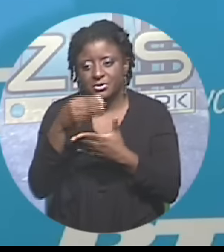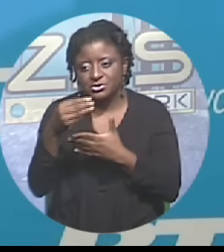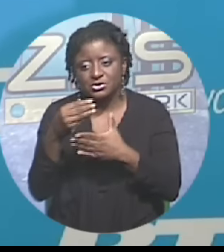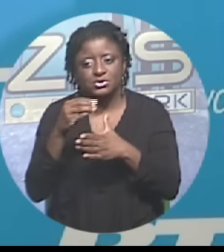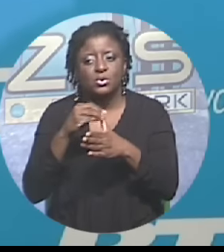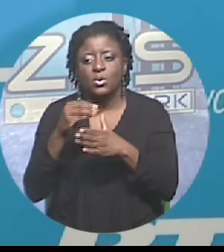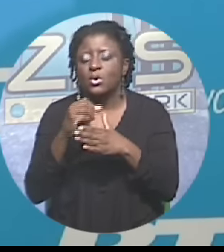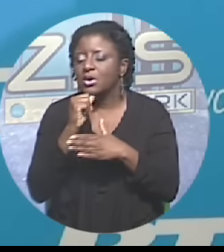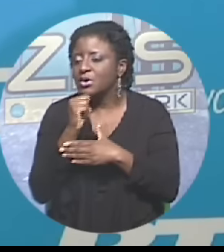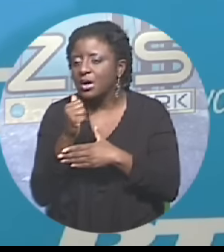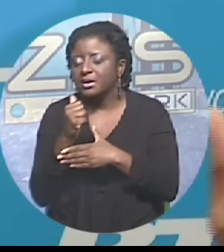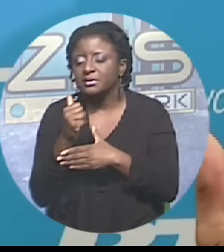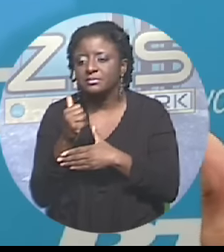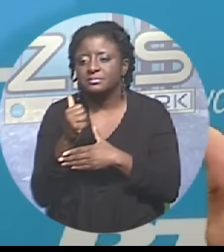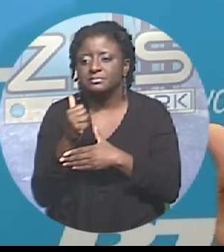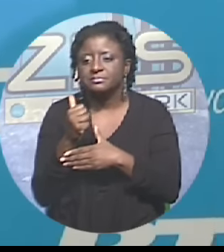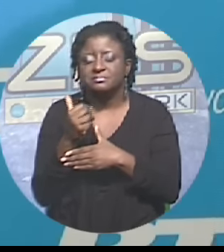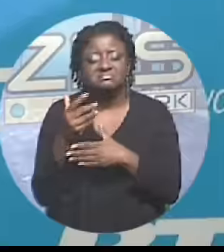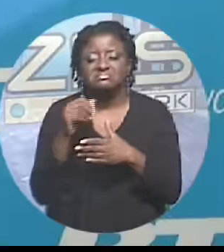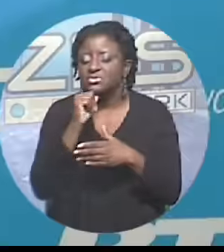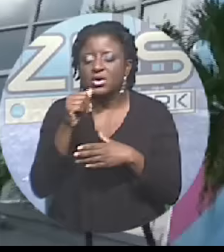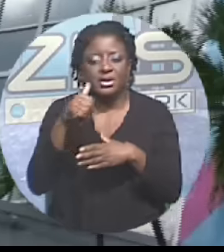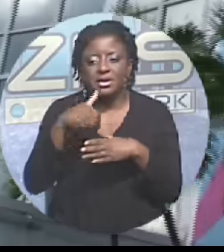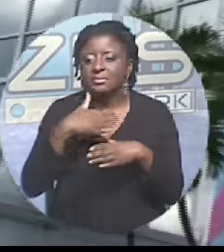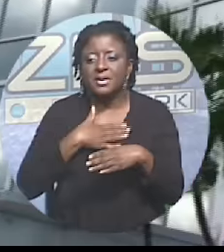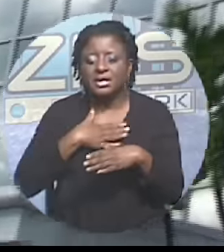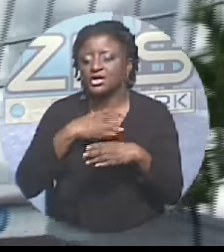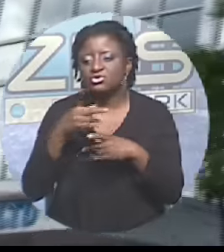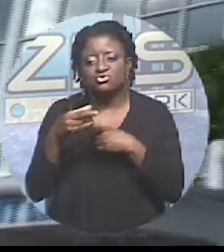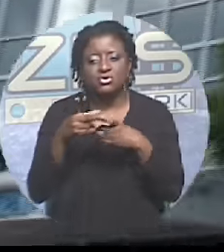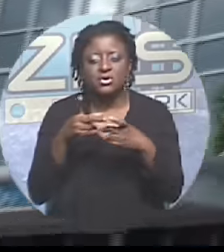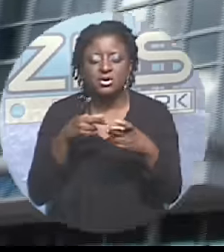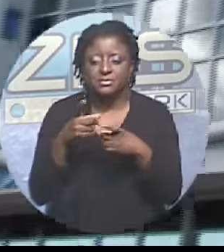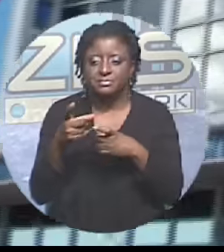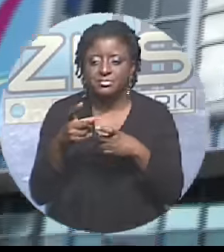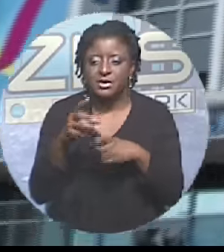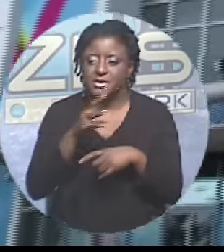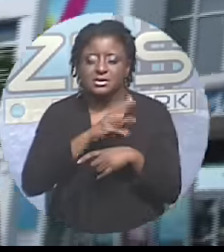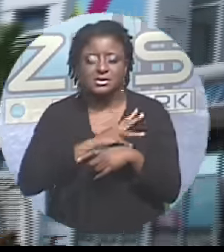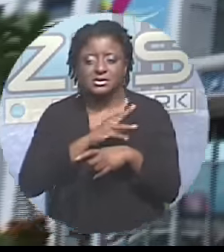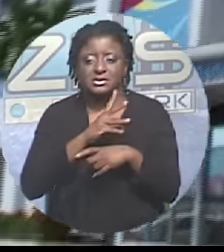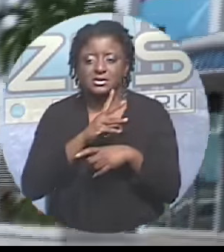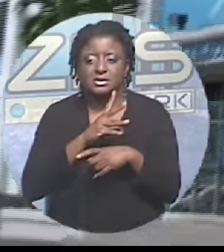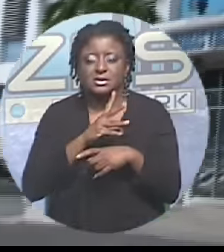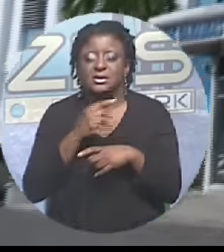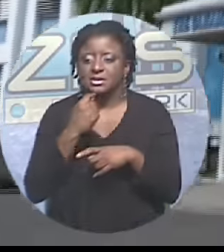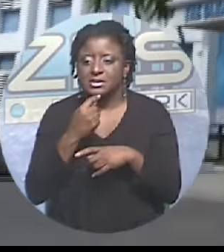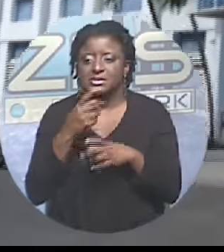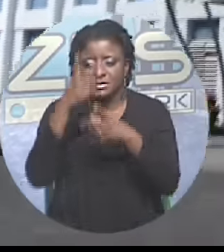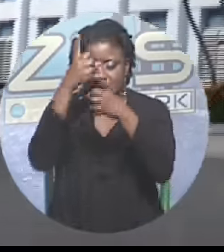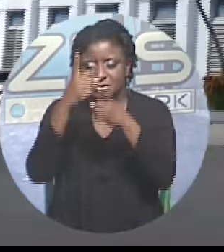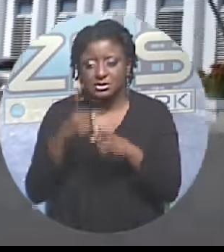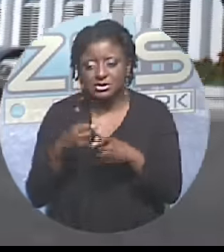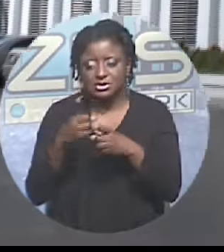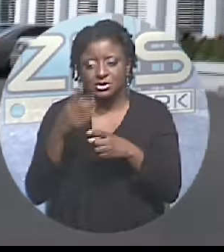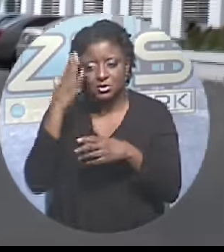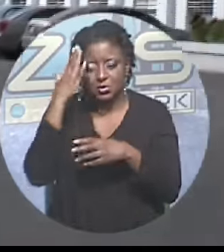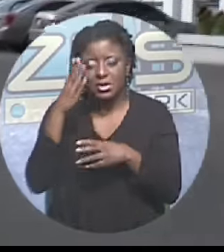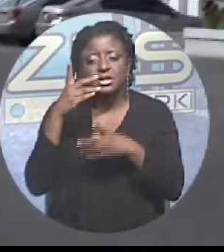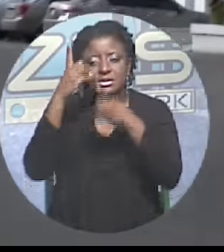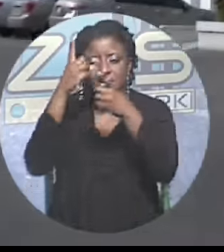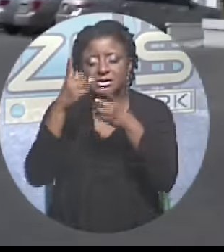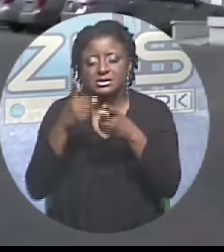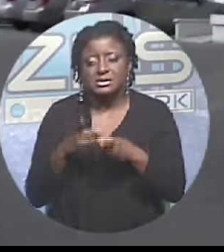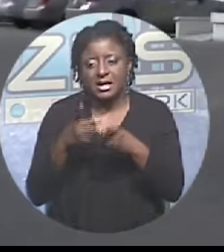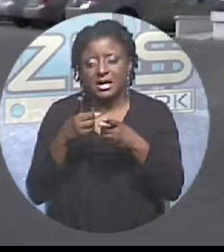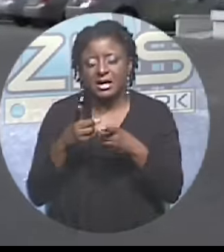That's a matter of fact way out of my control. Williams says the decision on that deadline will determine the course of the company that is